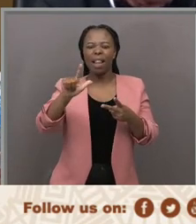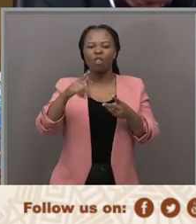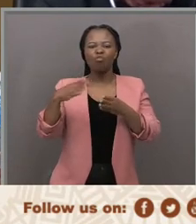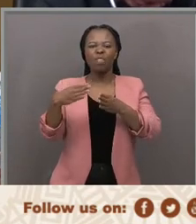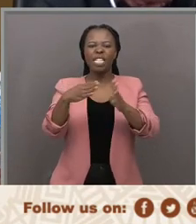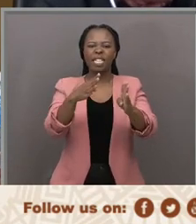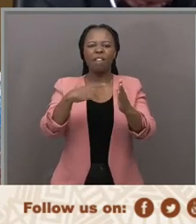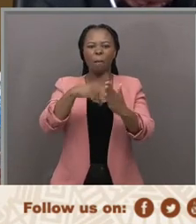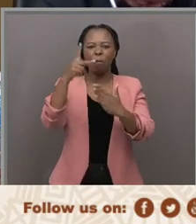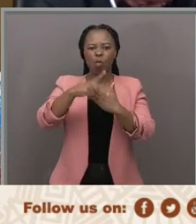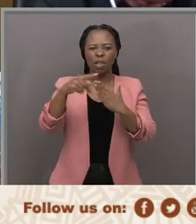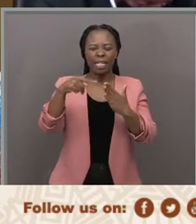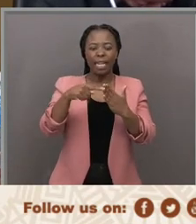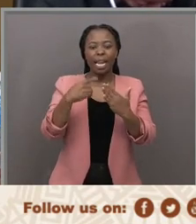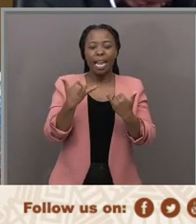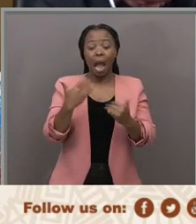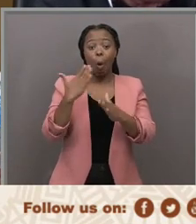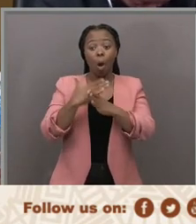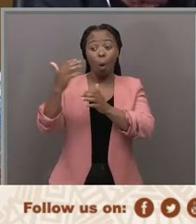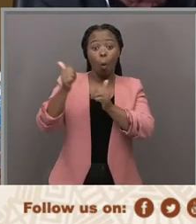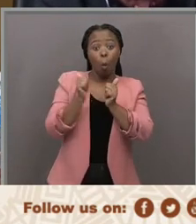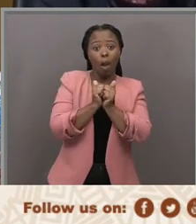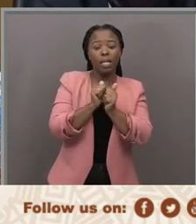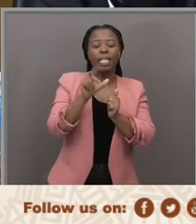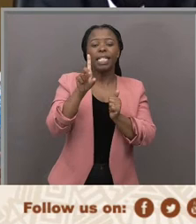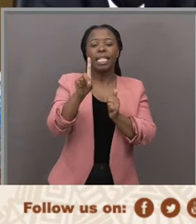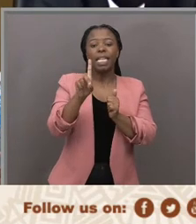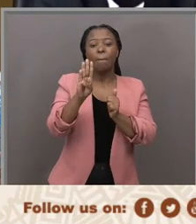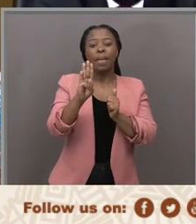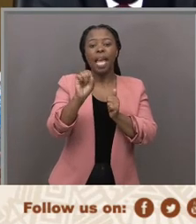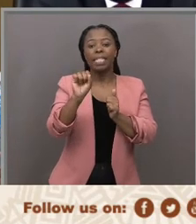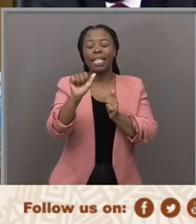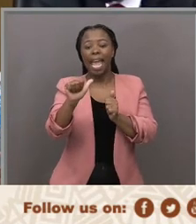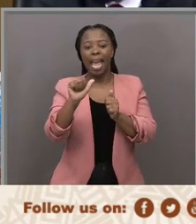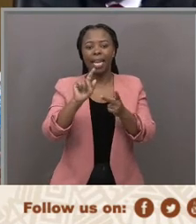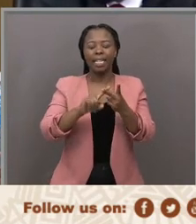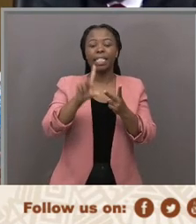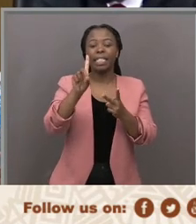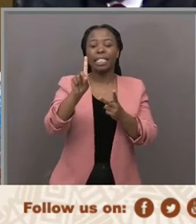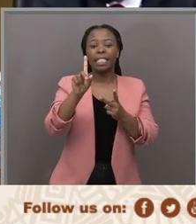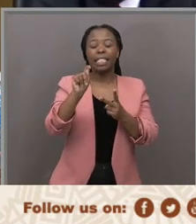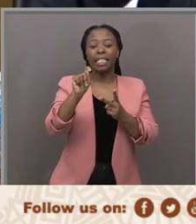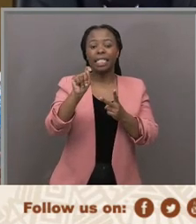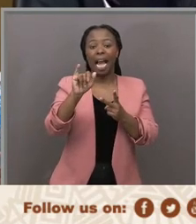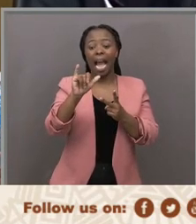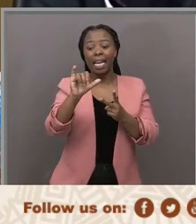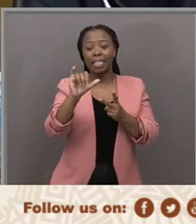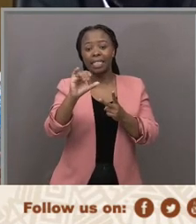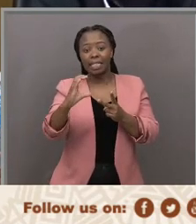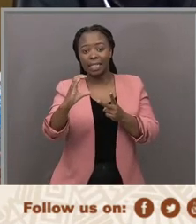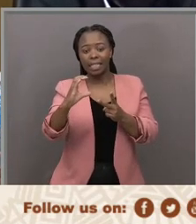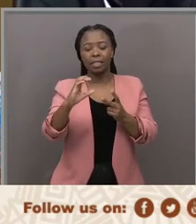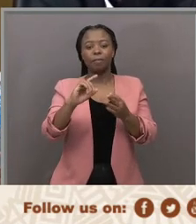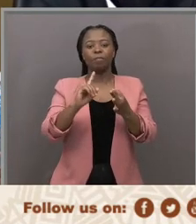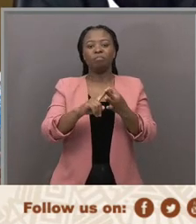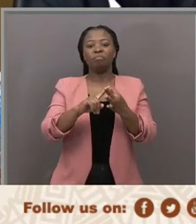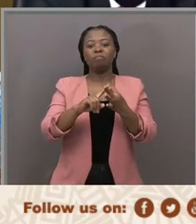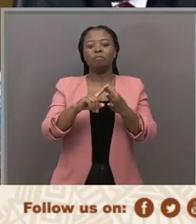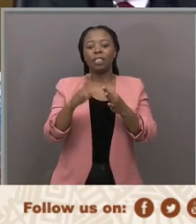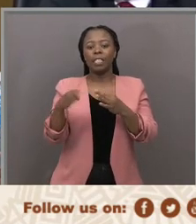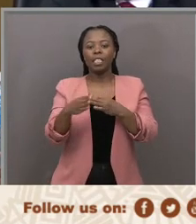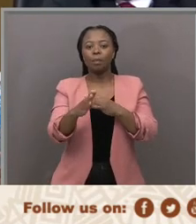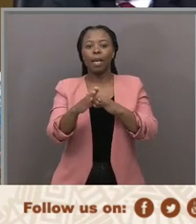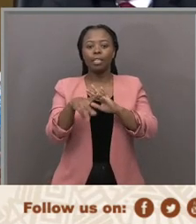with the DBSA, with the DTIC, with the Sidibeng District Municipality